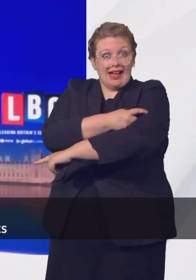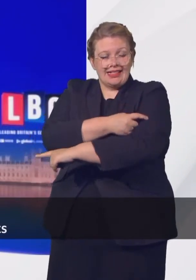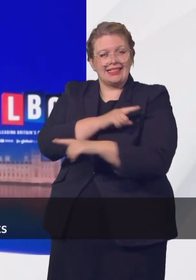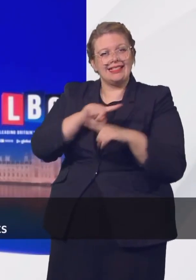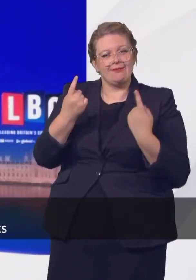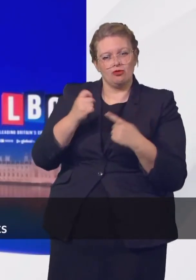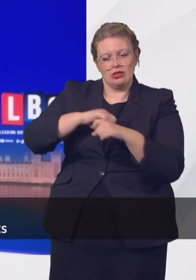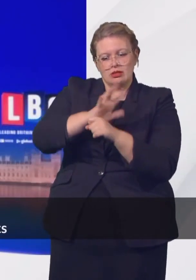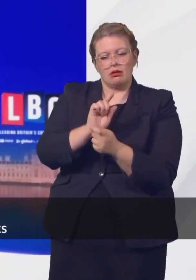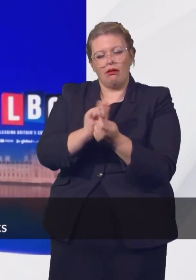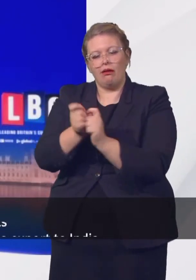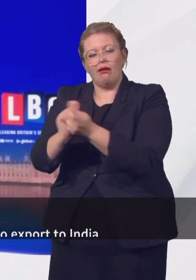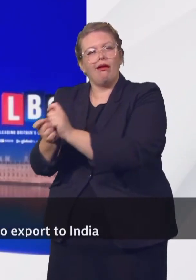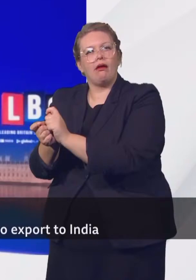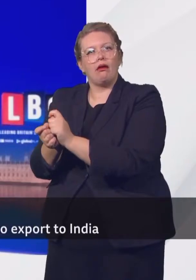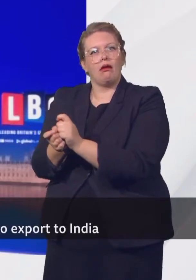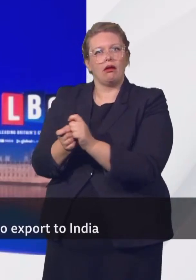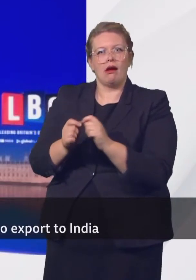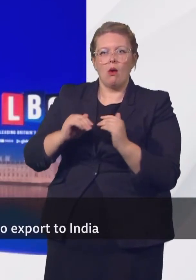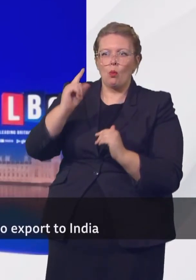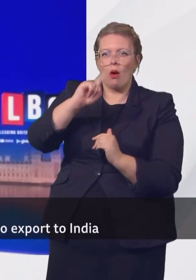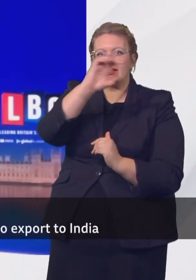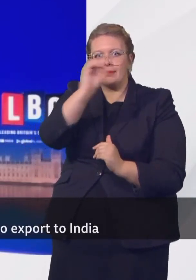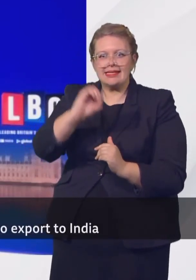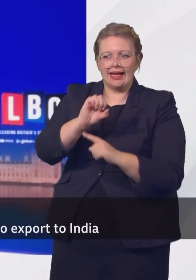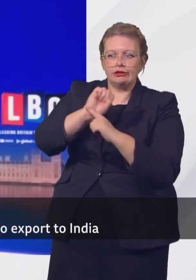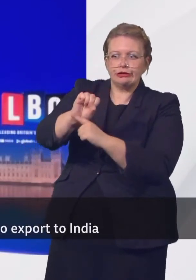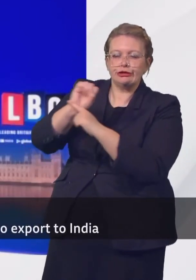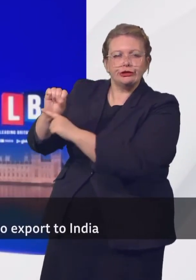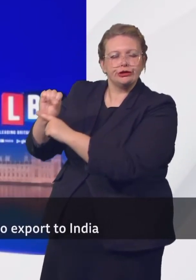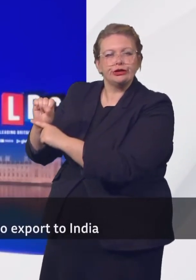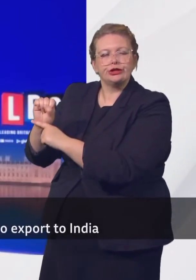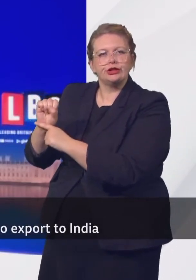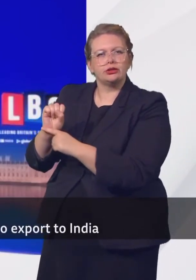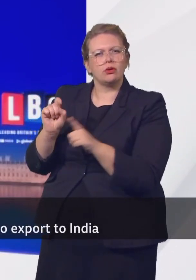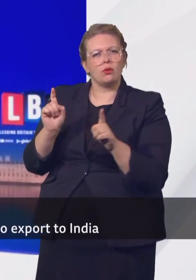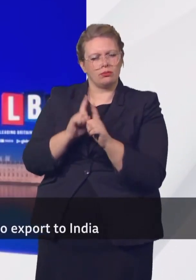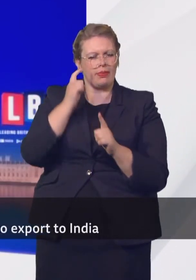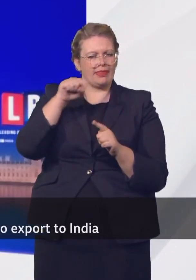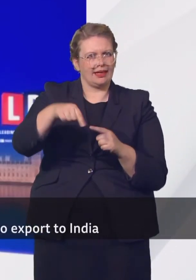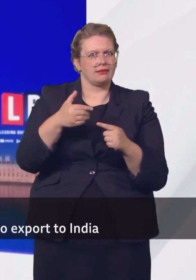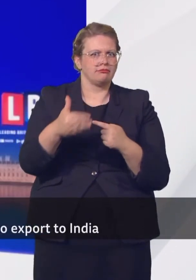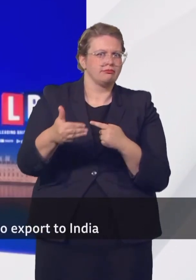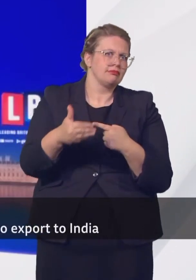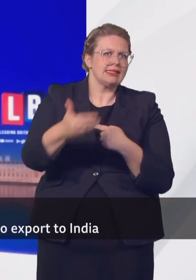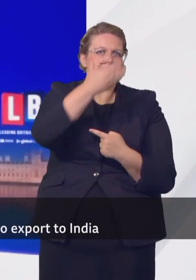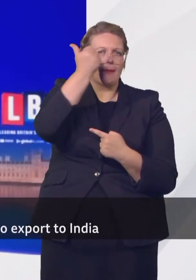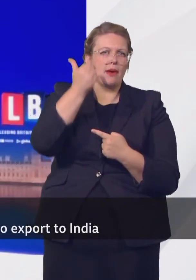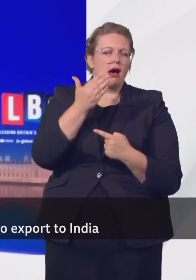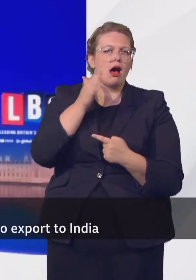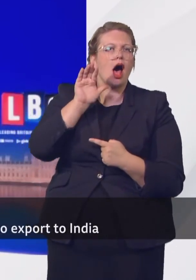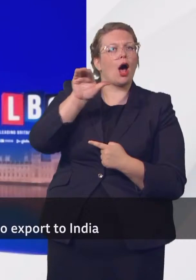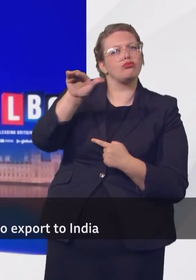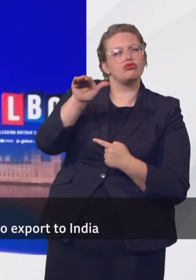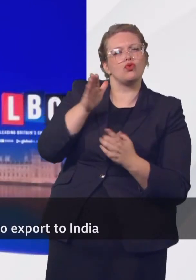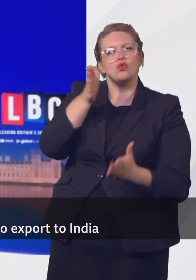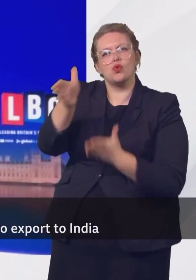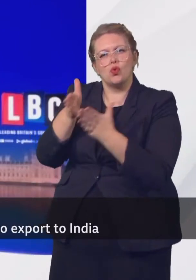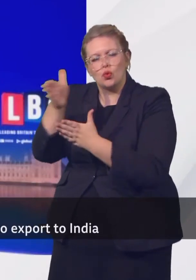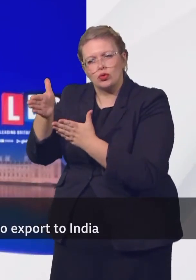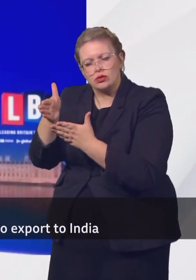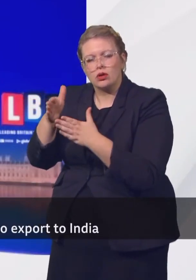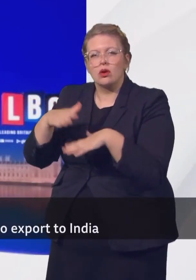tell us what that data shows and what it means for both international travel this summer, but also the need or otherwise for a booster